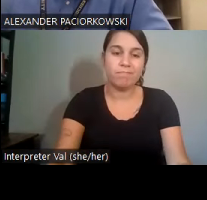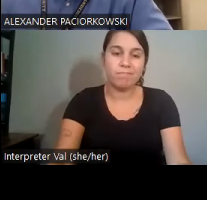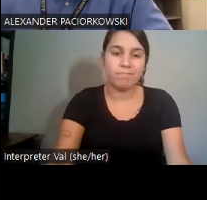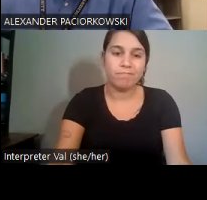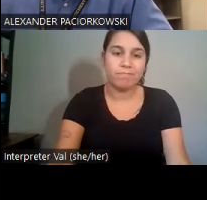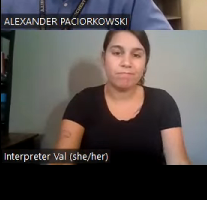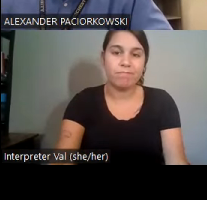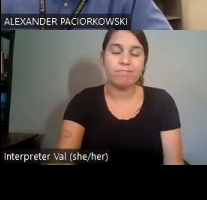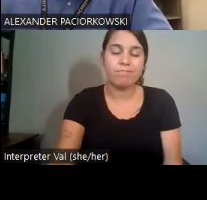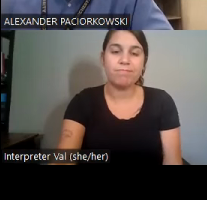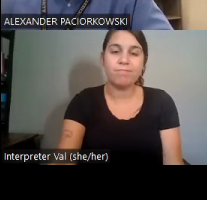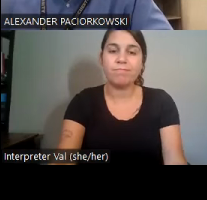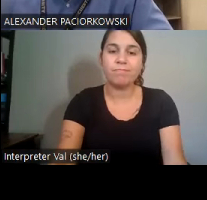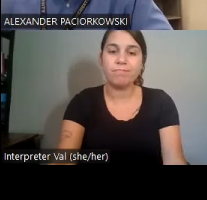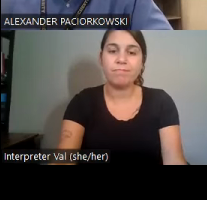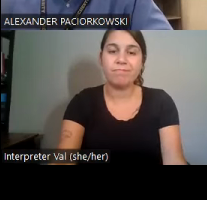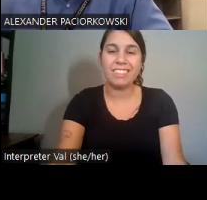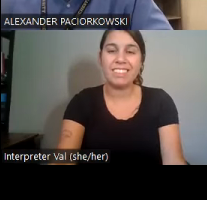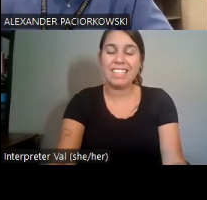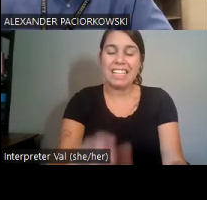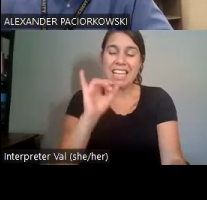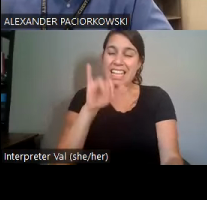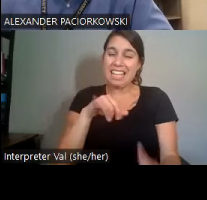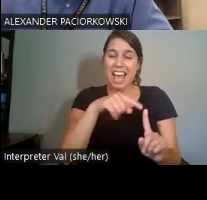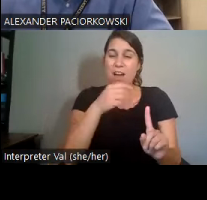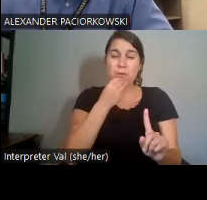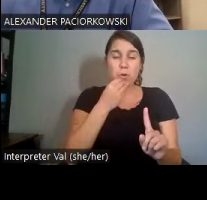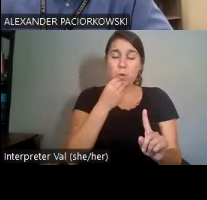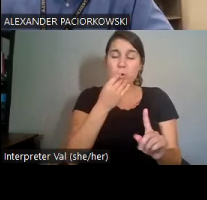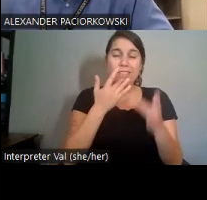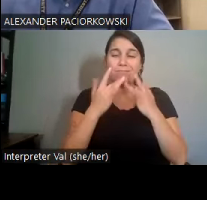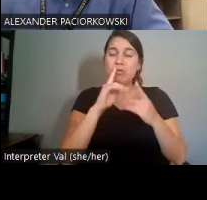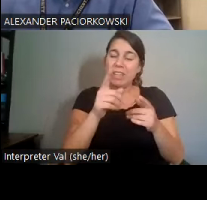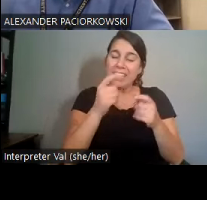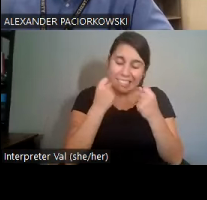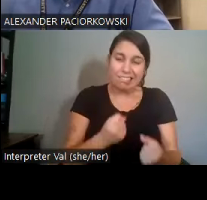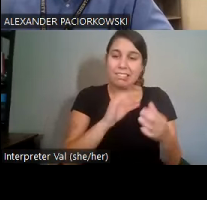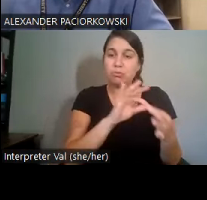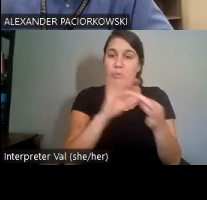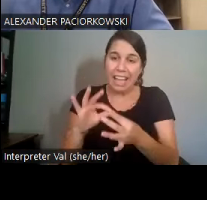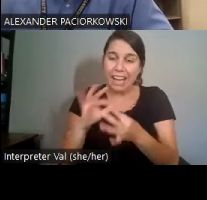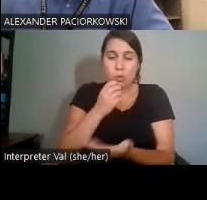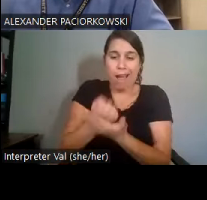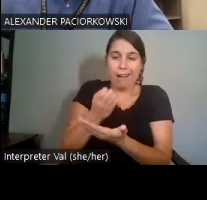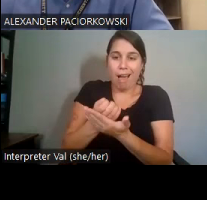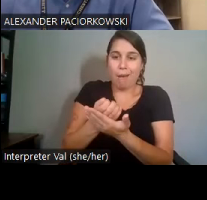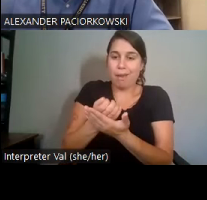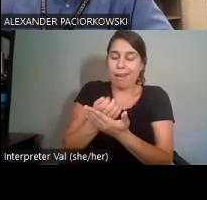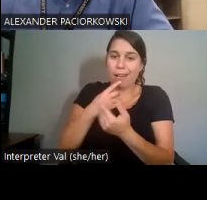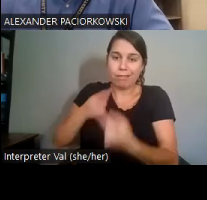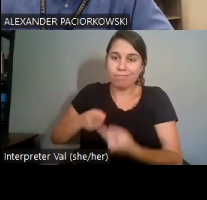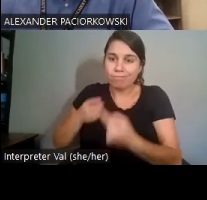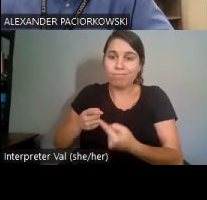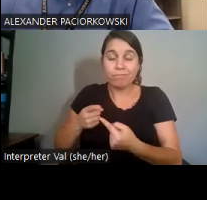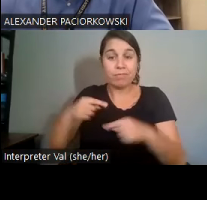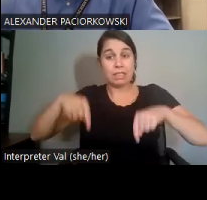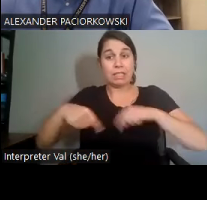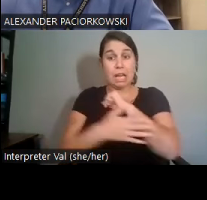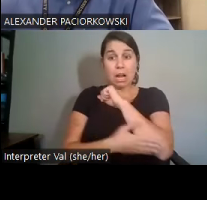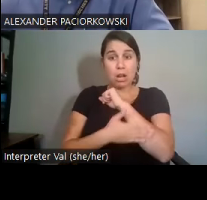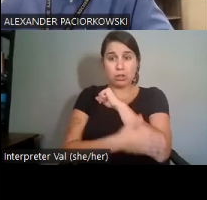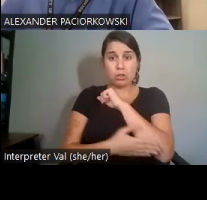severe distillations of economic hardship in the U.S. because we tend to think of our country as not having widespread